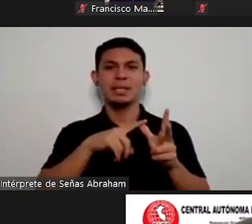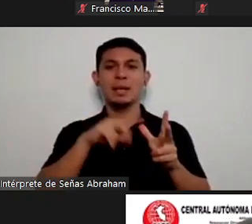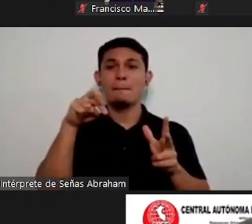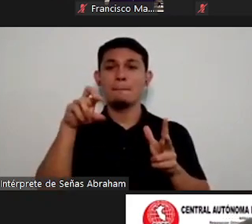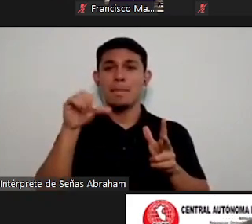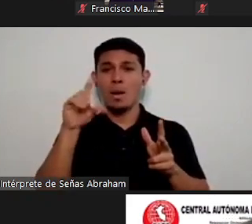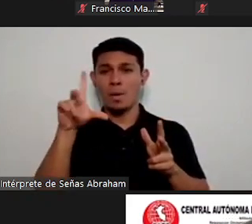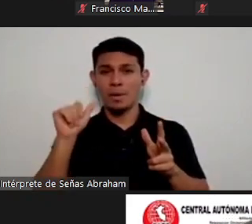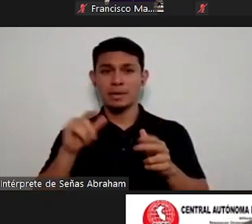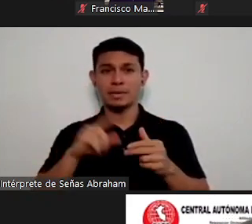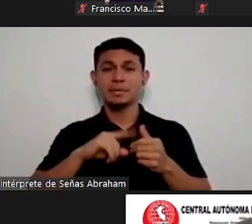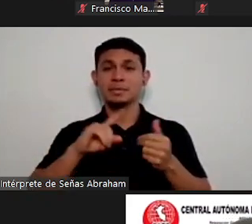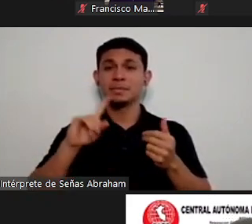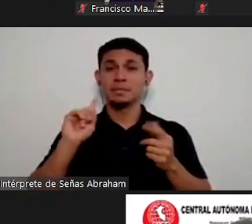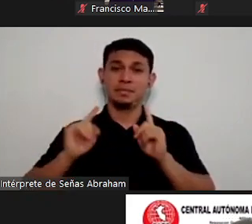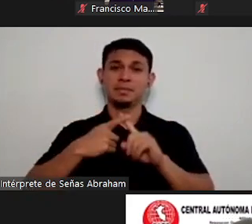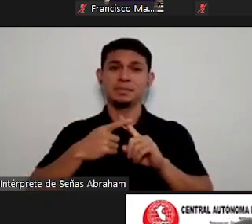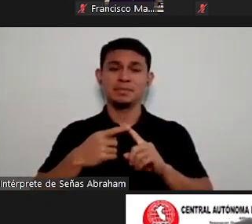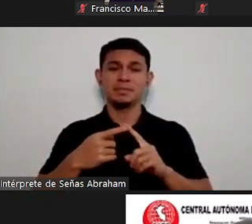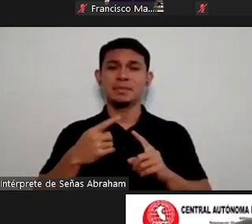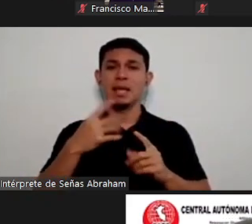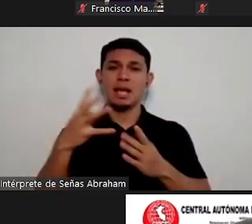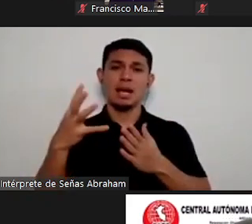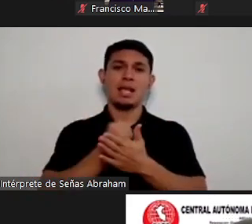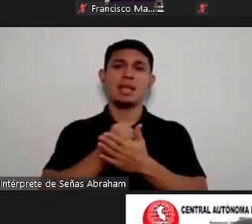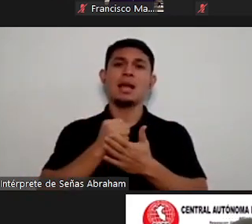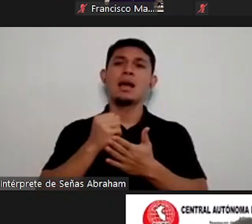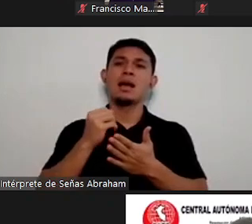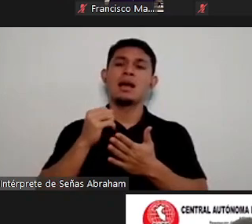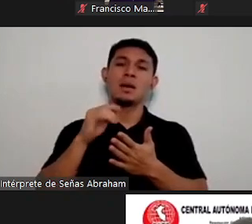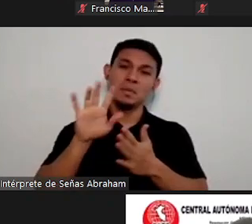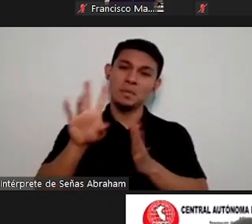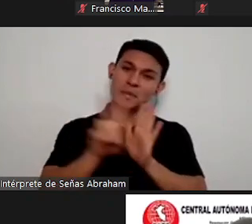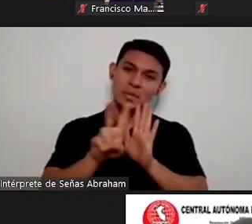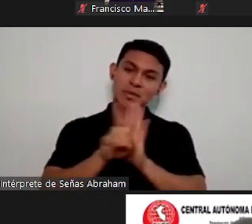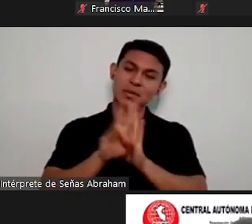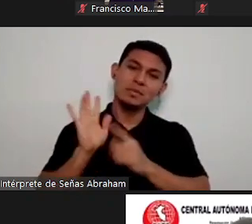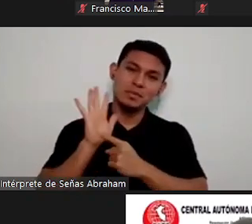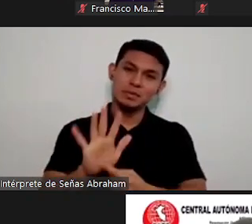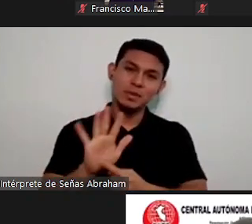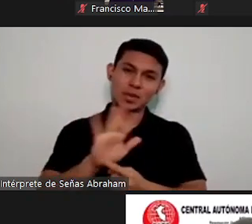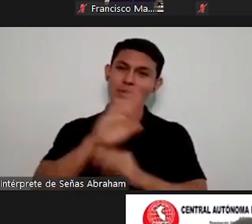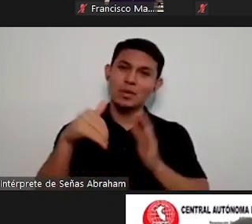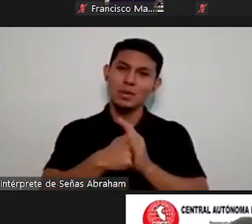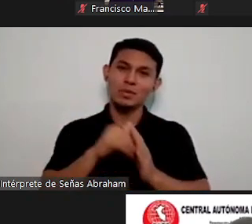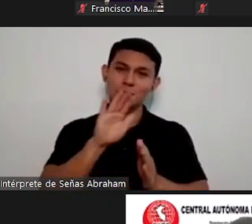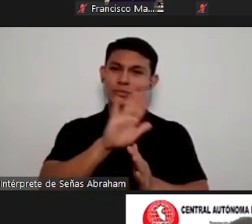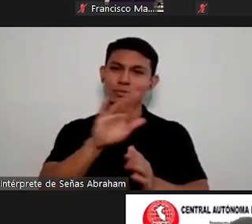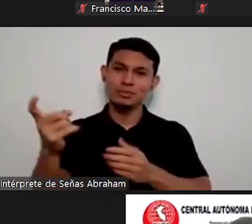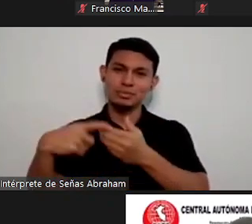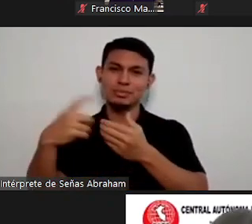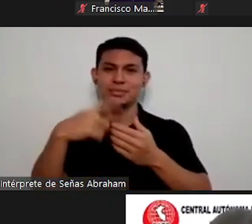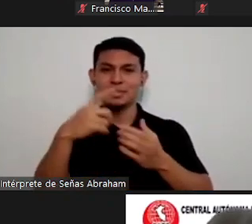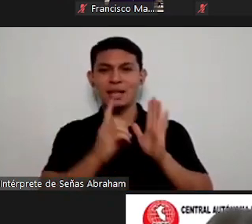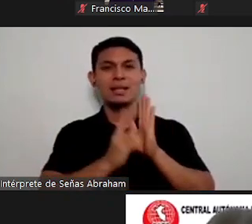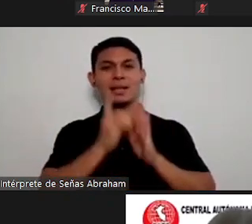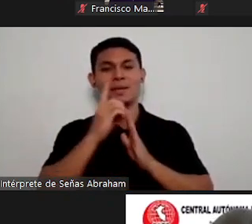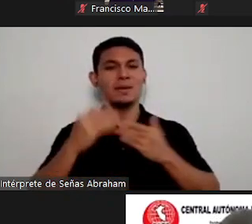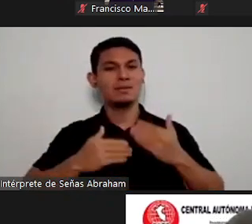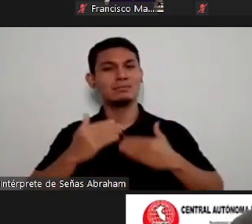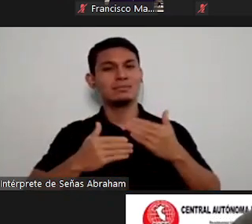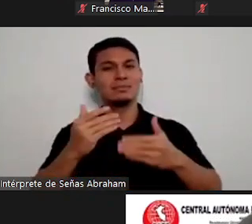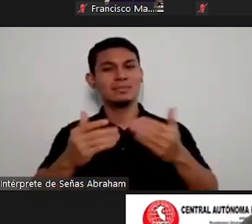lis and paola first of all the will that all of the different actors have